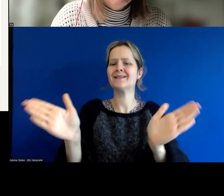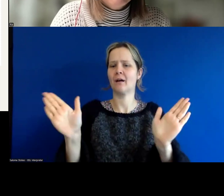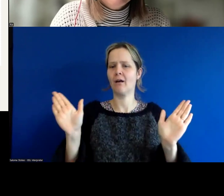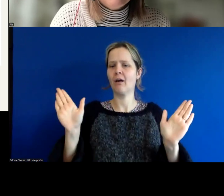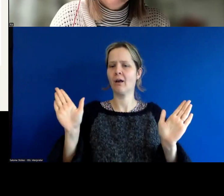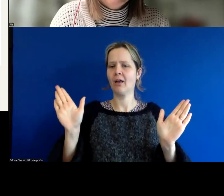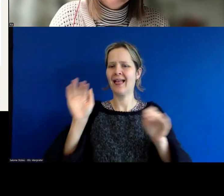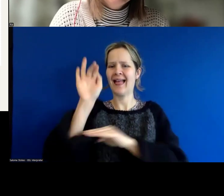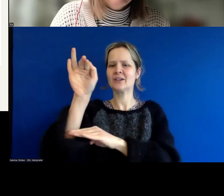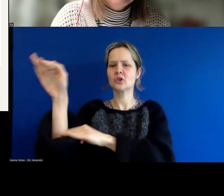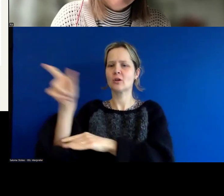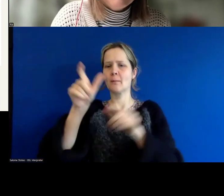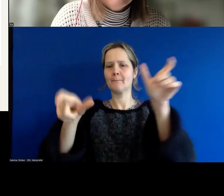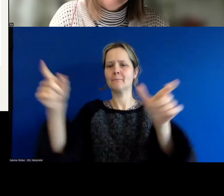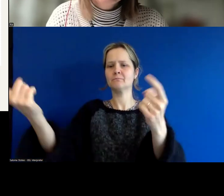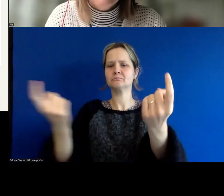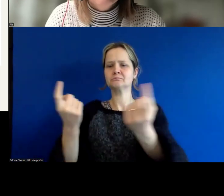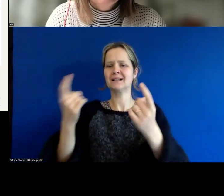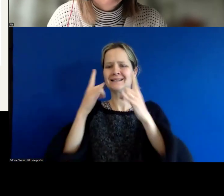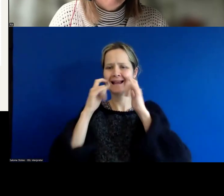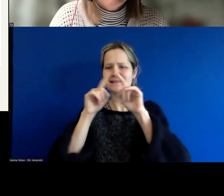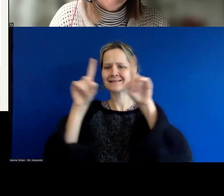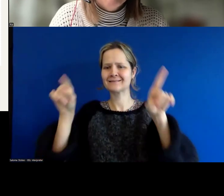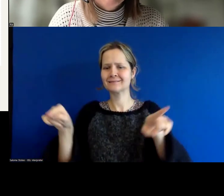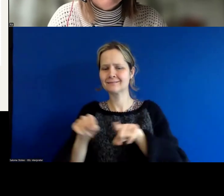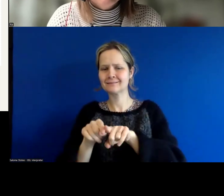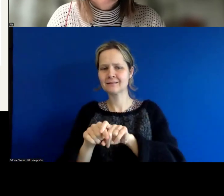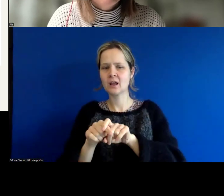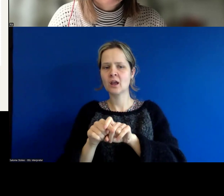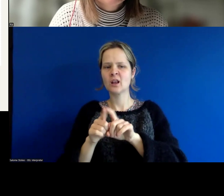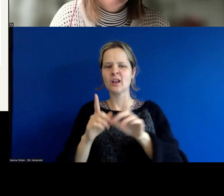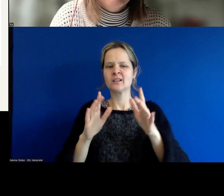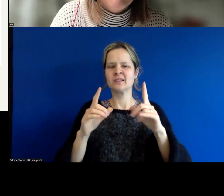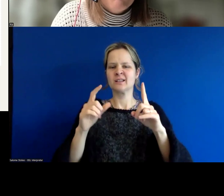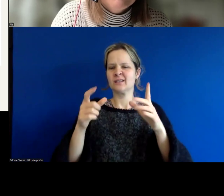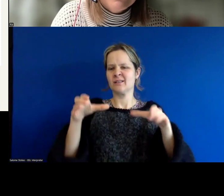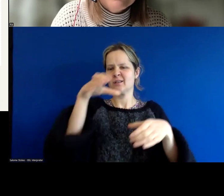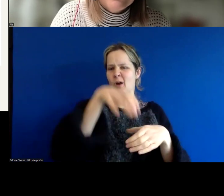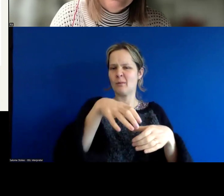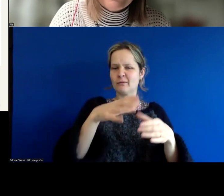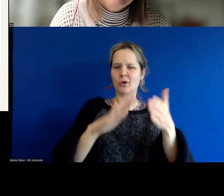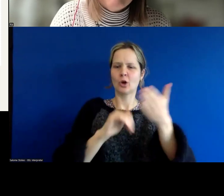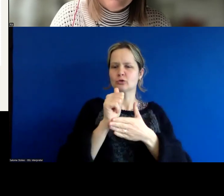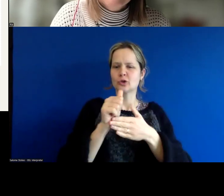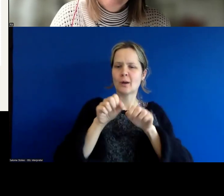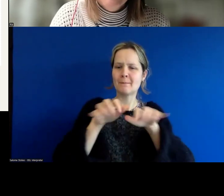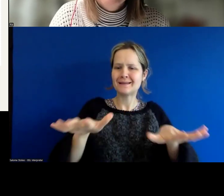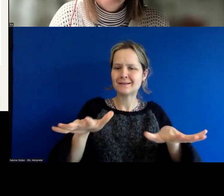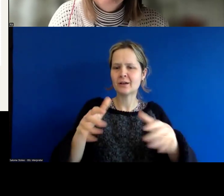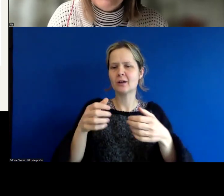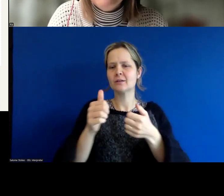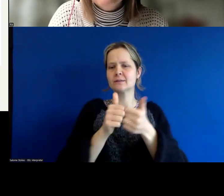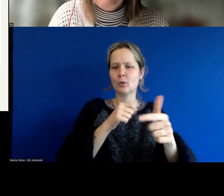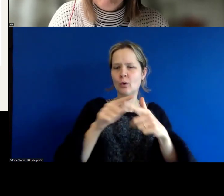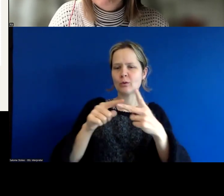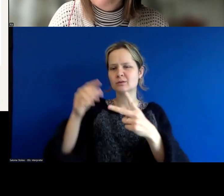with organisations, policymakers, Department for Culture, Media and Sport, local authorities, academics, a